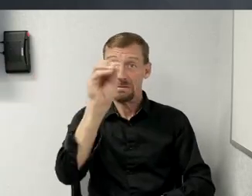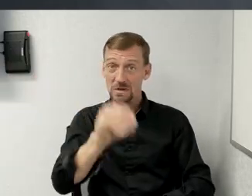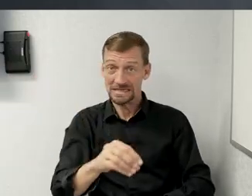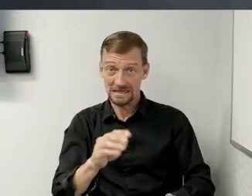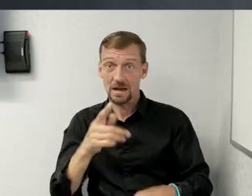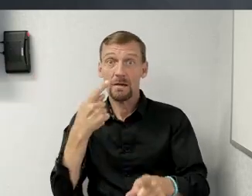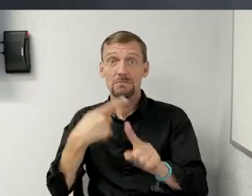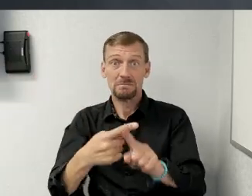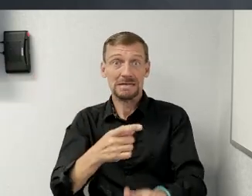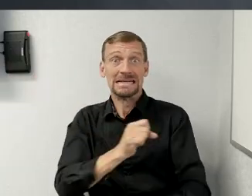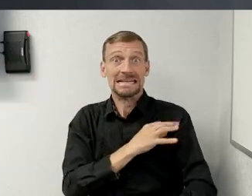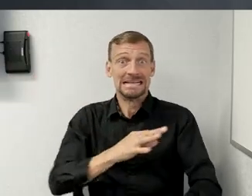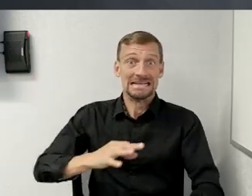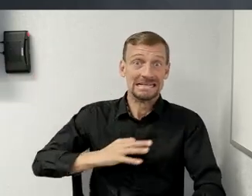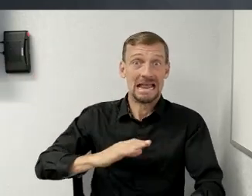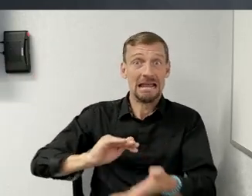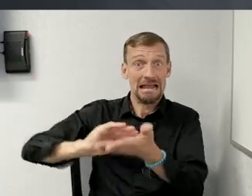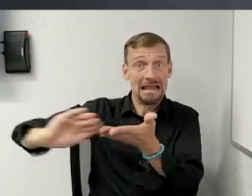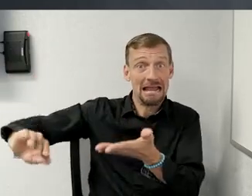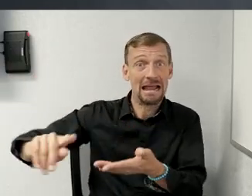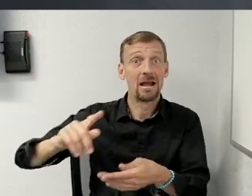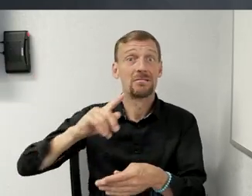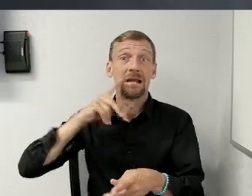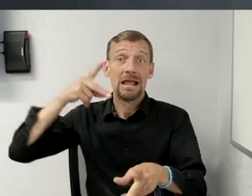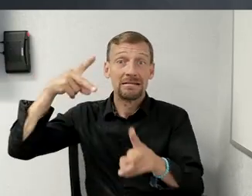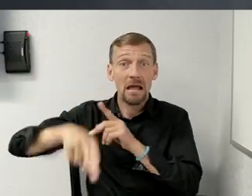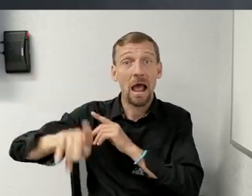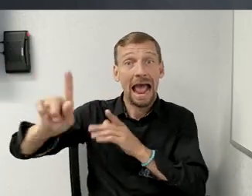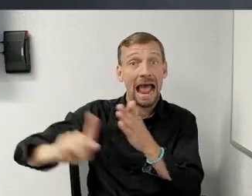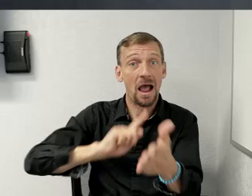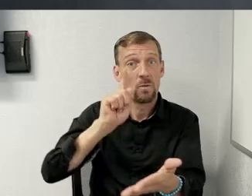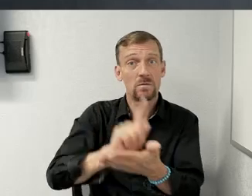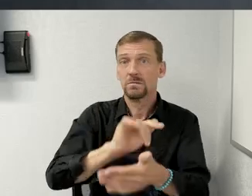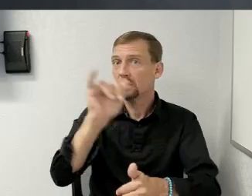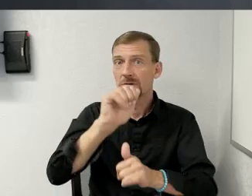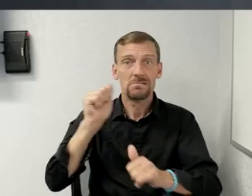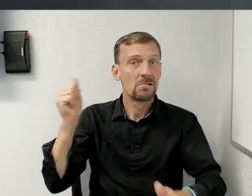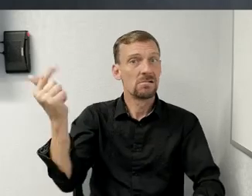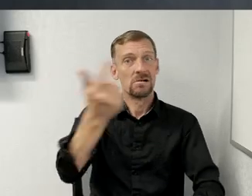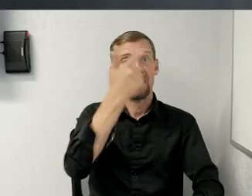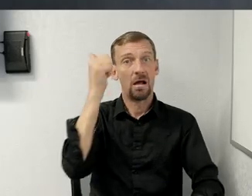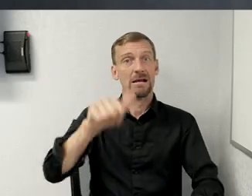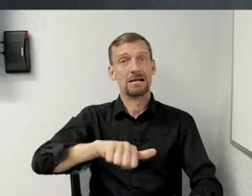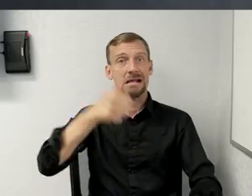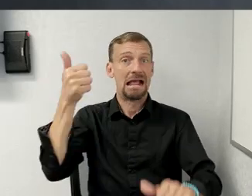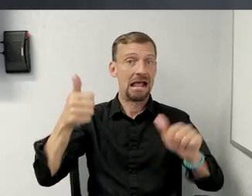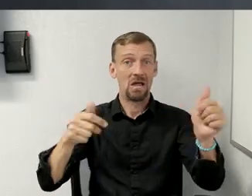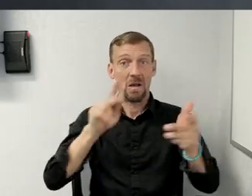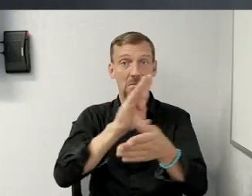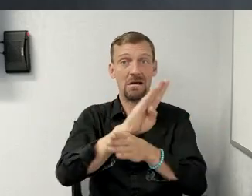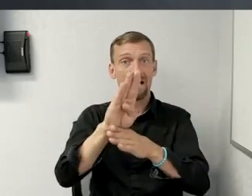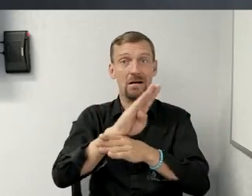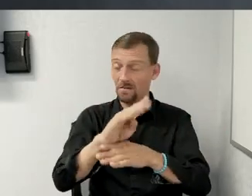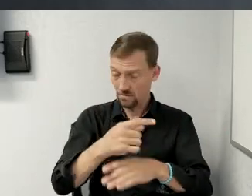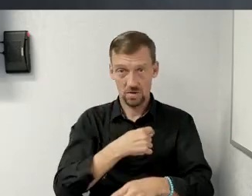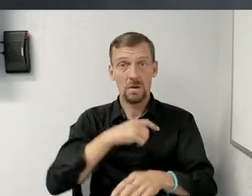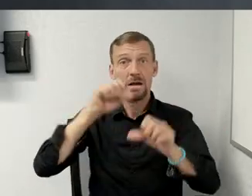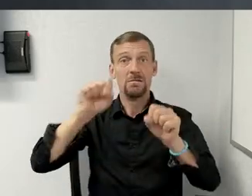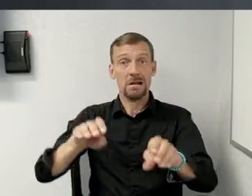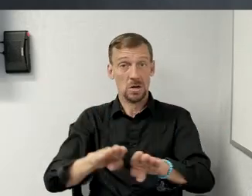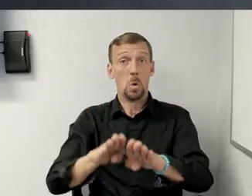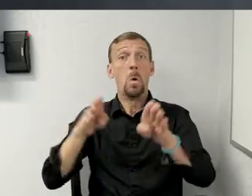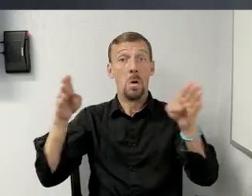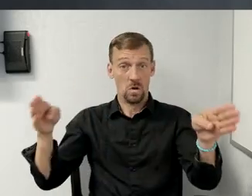off staff and cut their hours, and we're like every other business in the community, we are allowed to stay